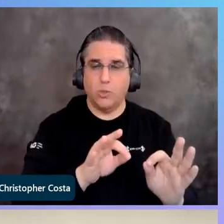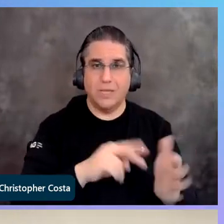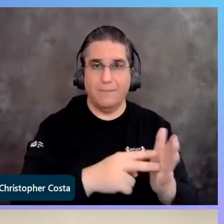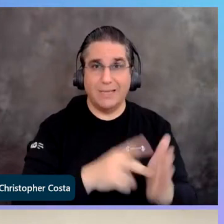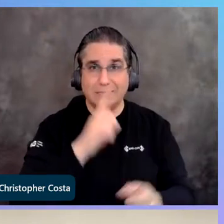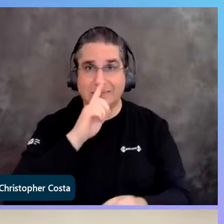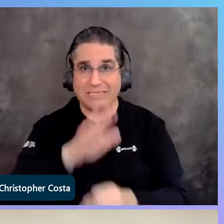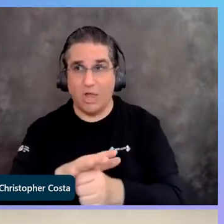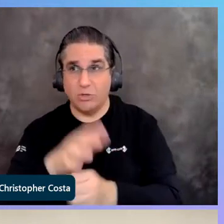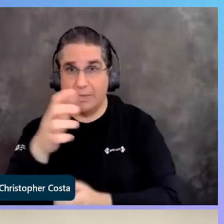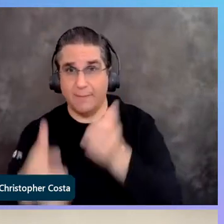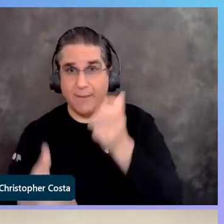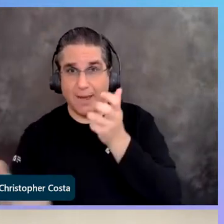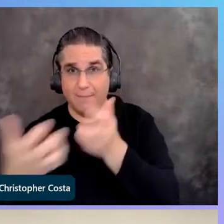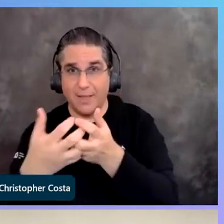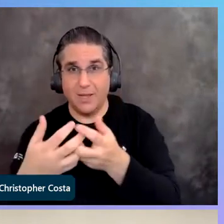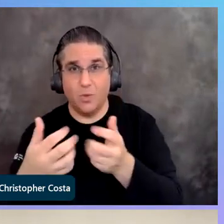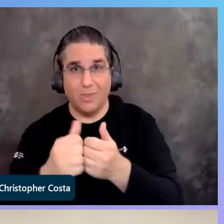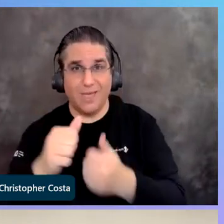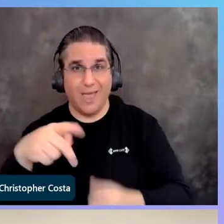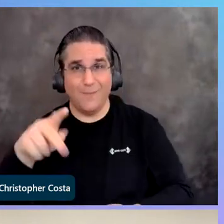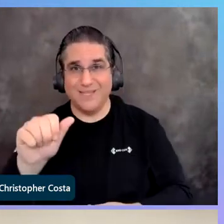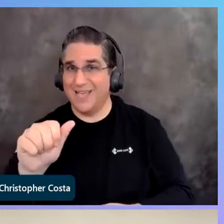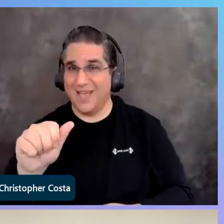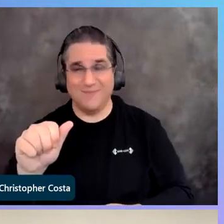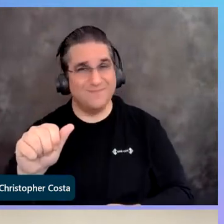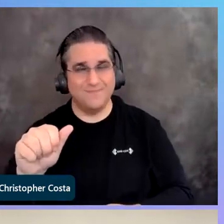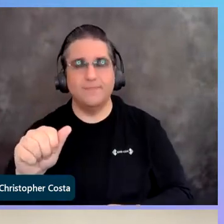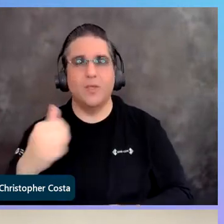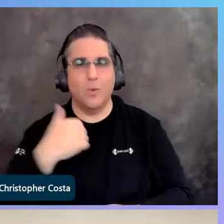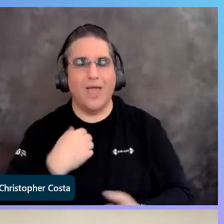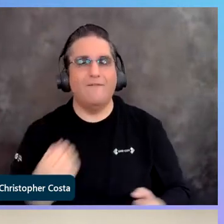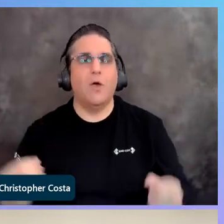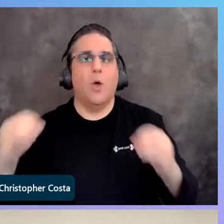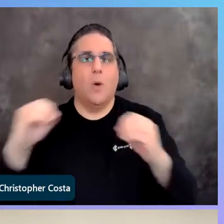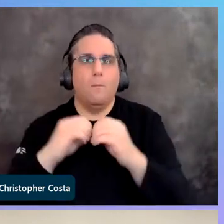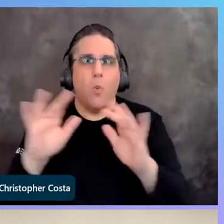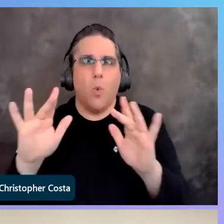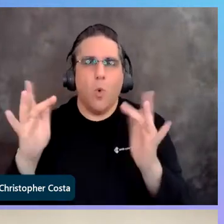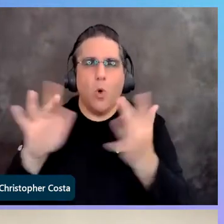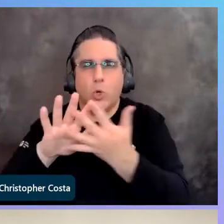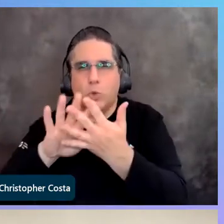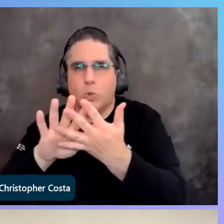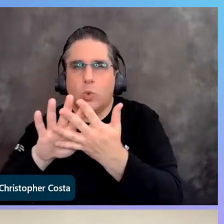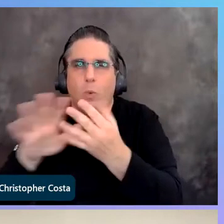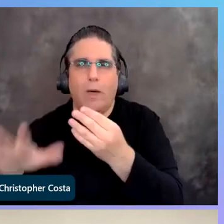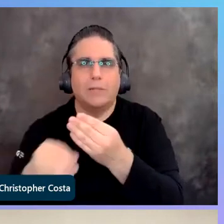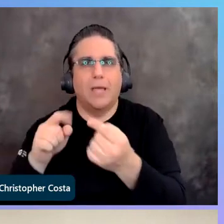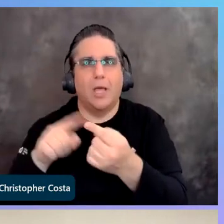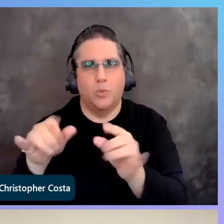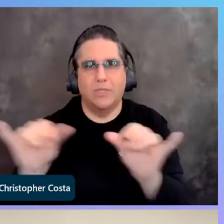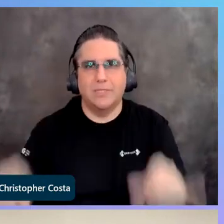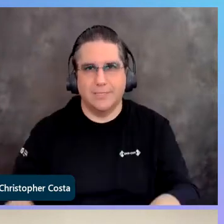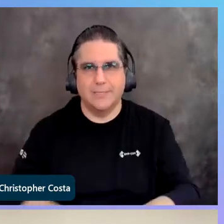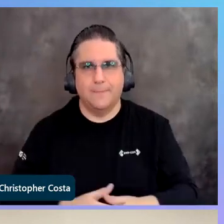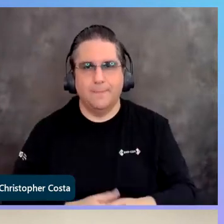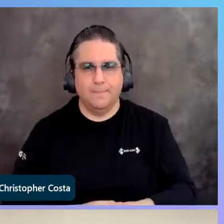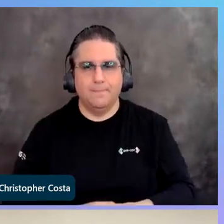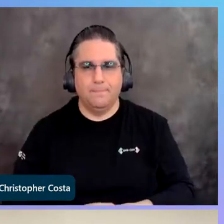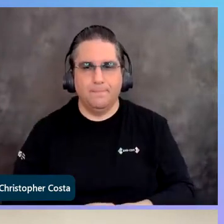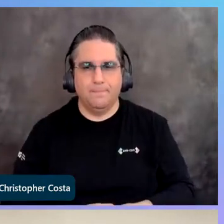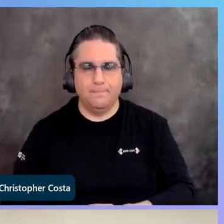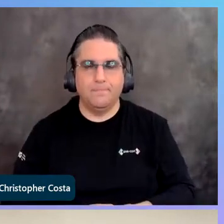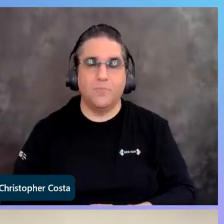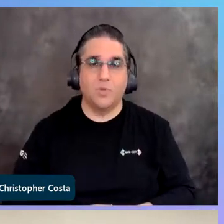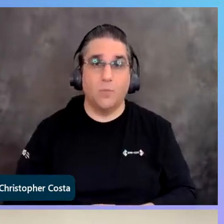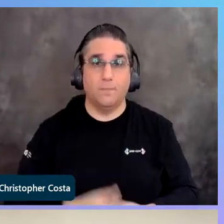APCA compatibility. There is much more nuance being added to the system. All right, now that we've seen how